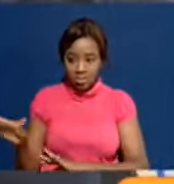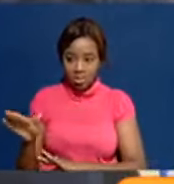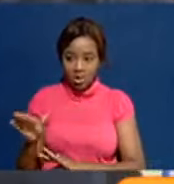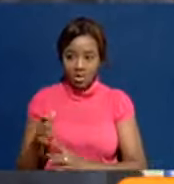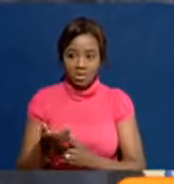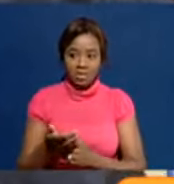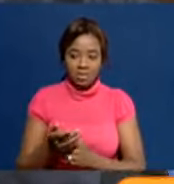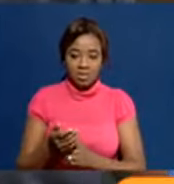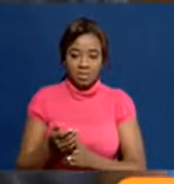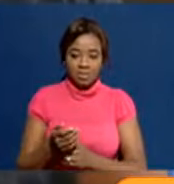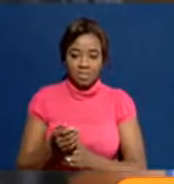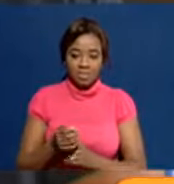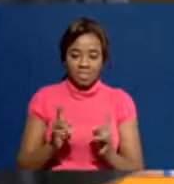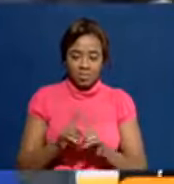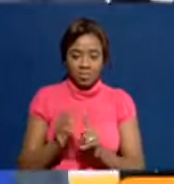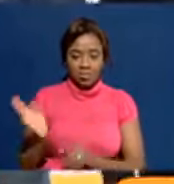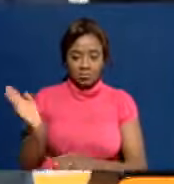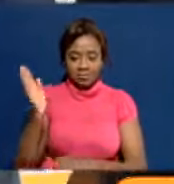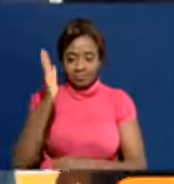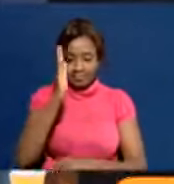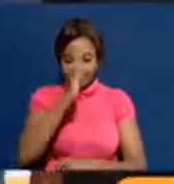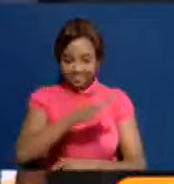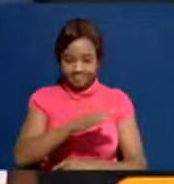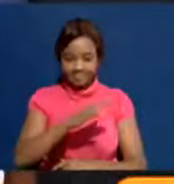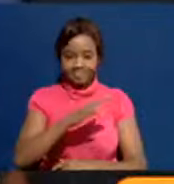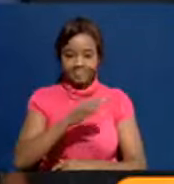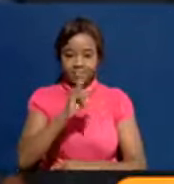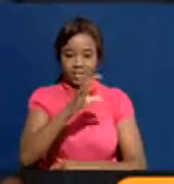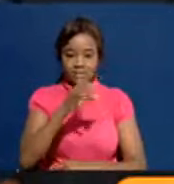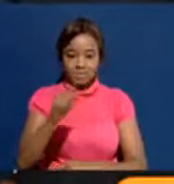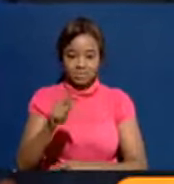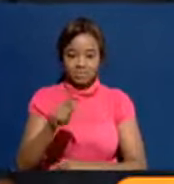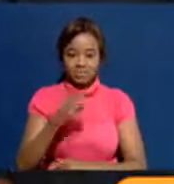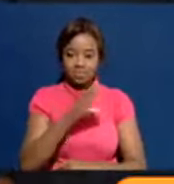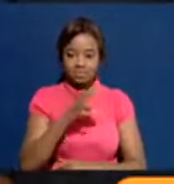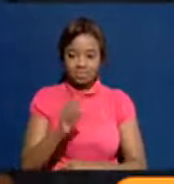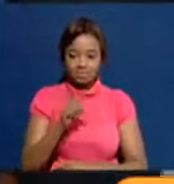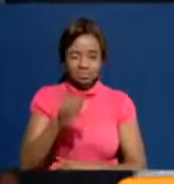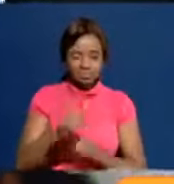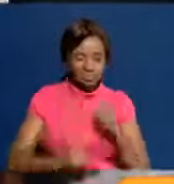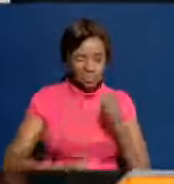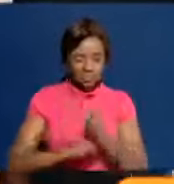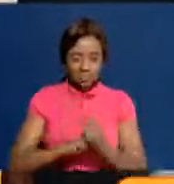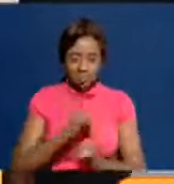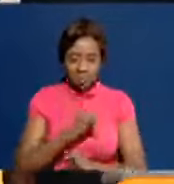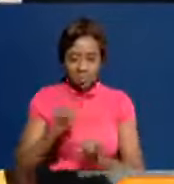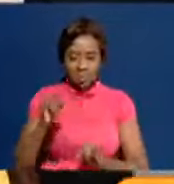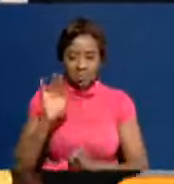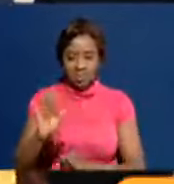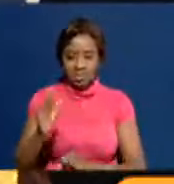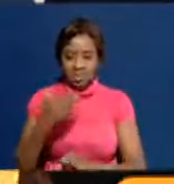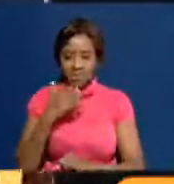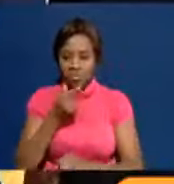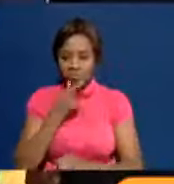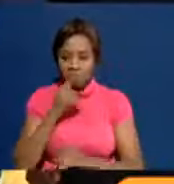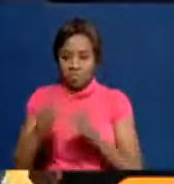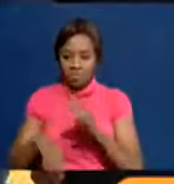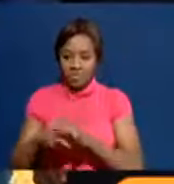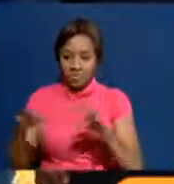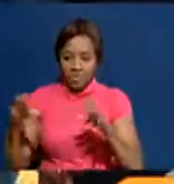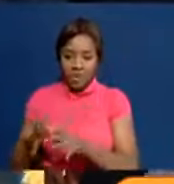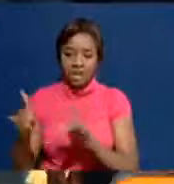in Nairobi. Later in the day, the ICT CS, who is an ardent Gor Mahia fan, hosted Gor Mahia current and